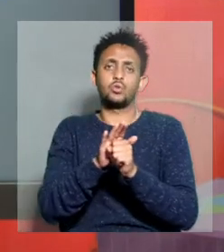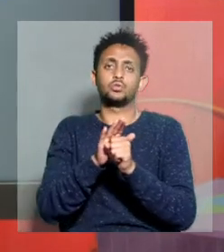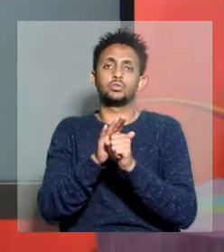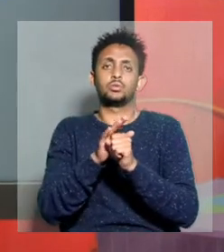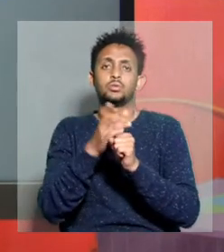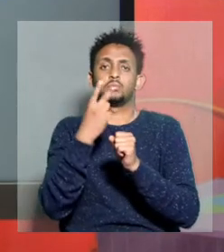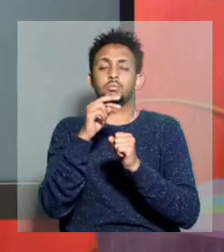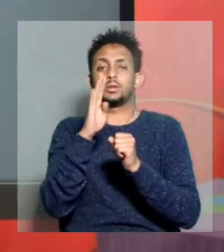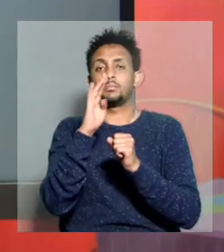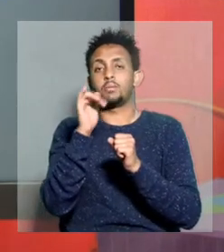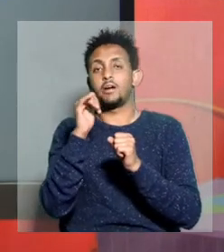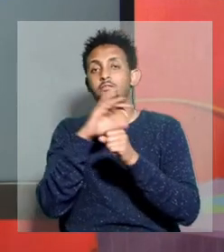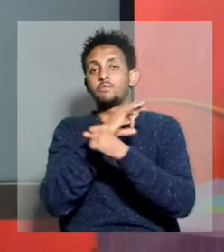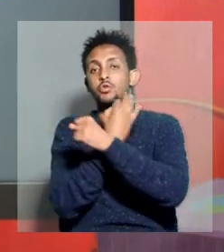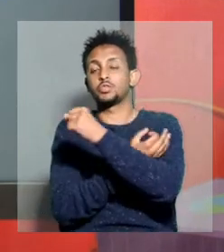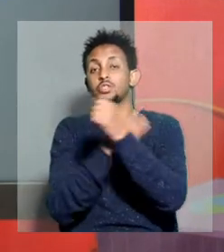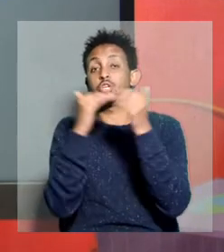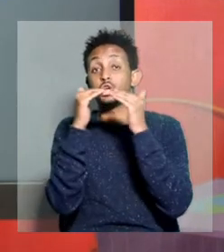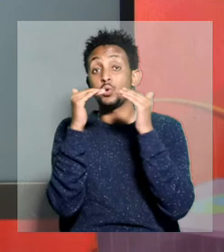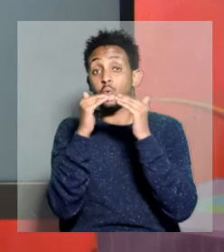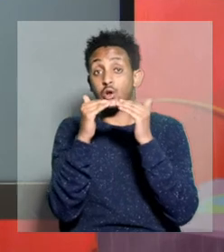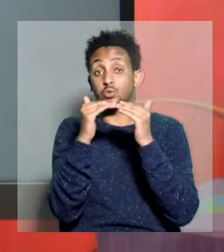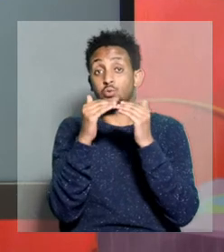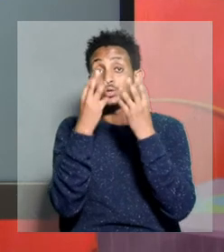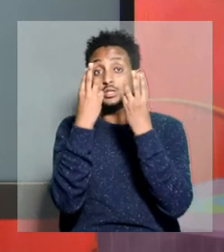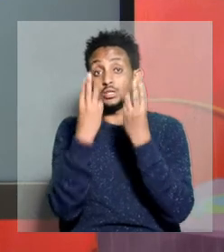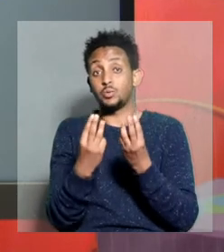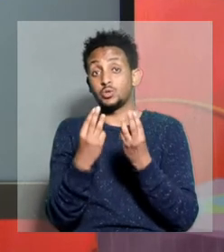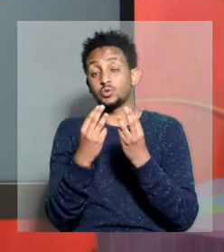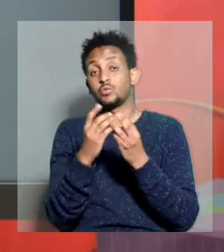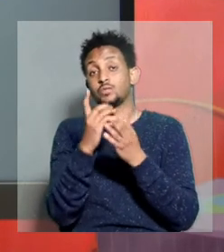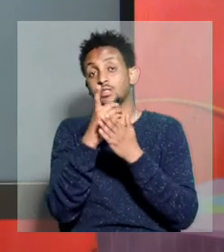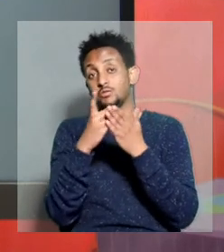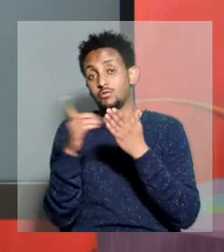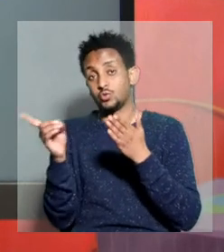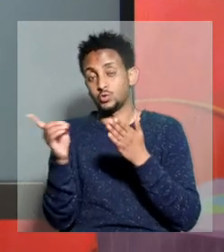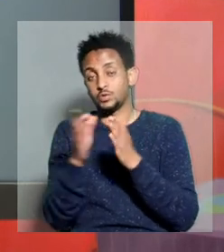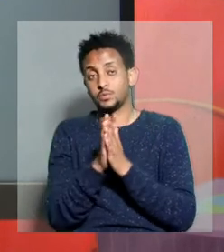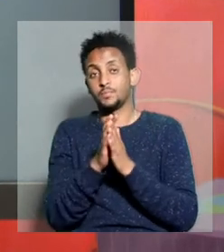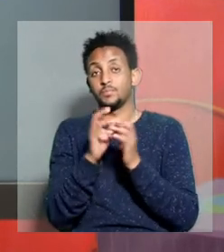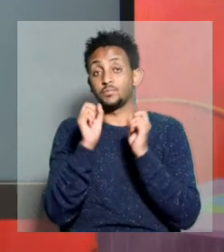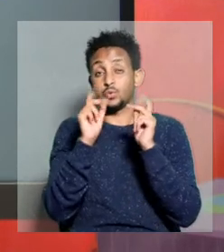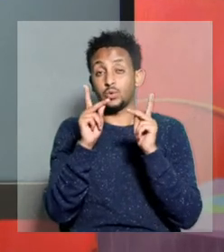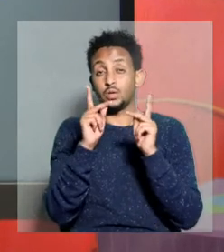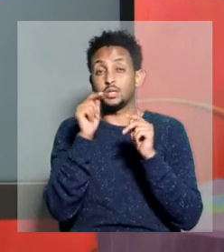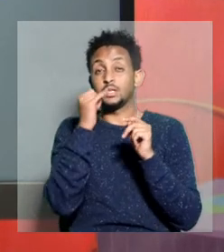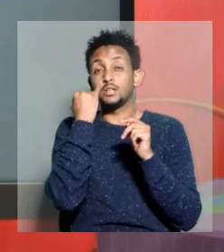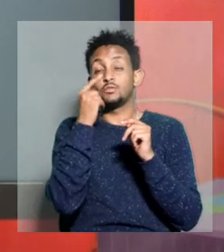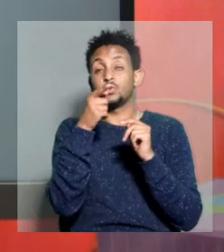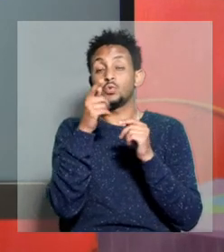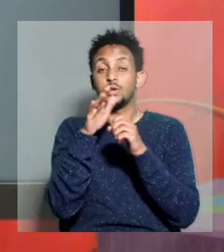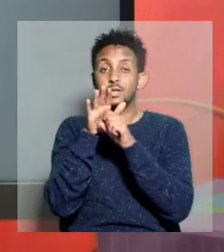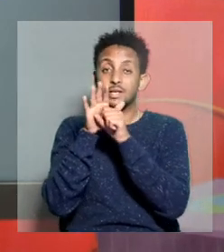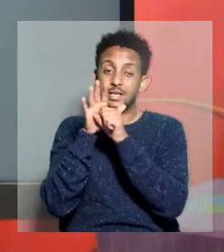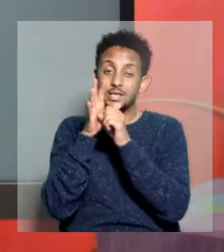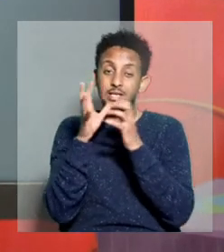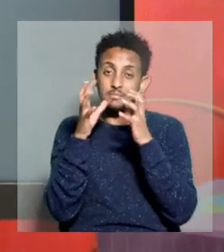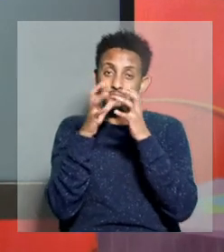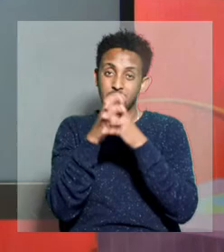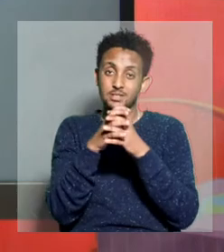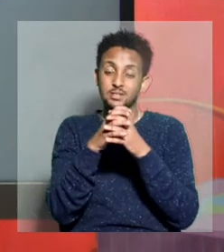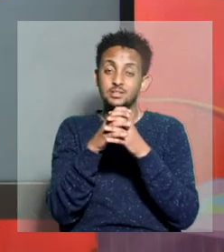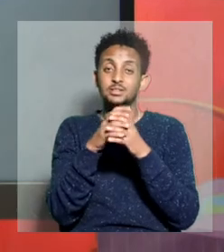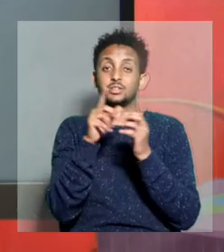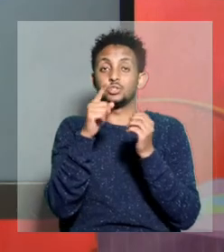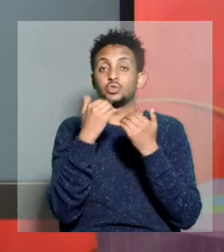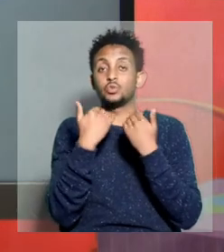buoyed up by a force which is equal to the weight of the displaced fluid. Okay, if you immerse,